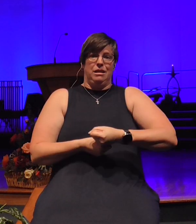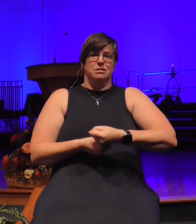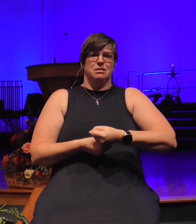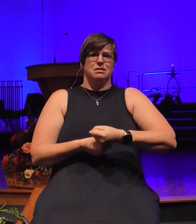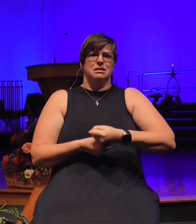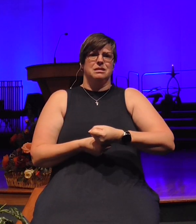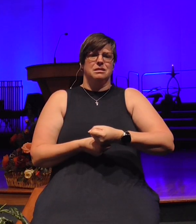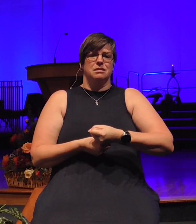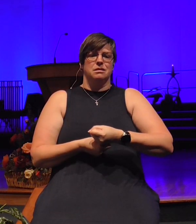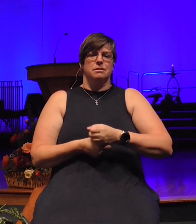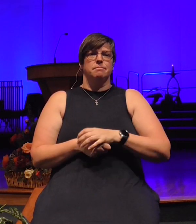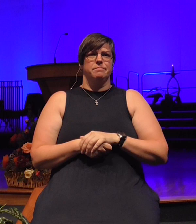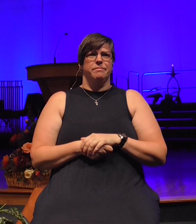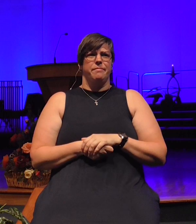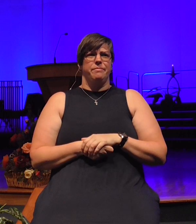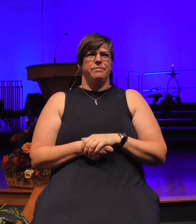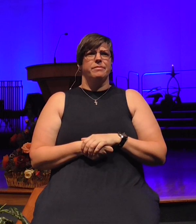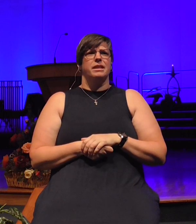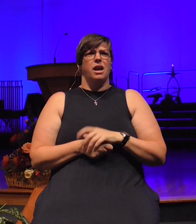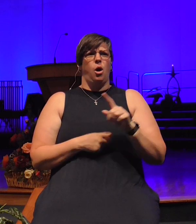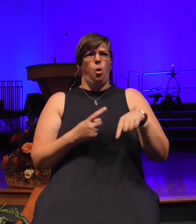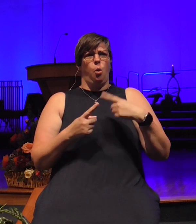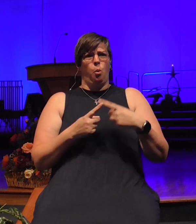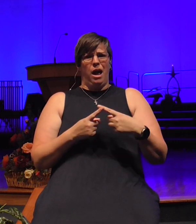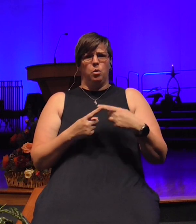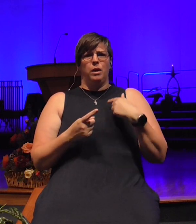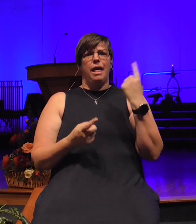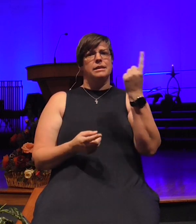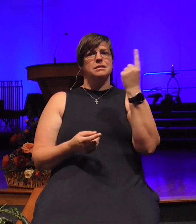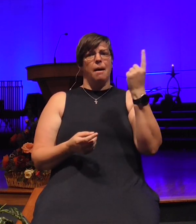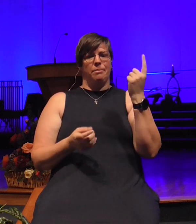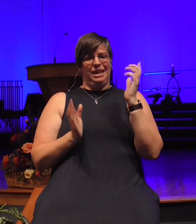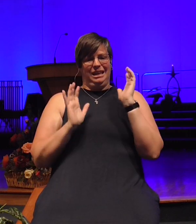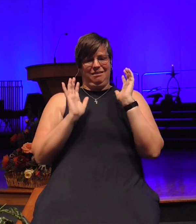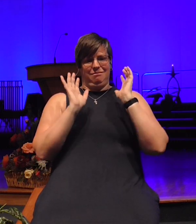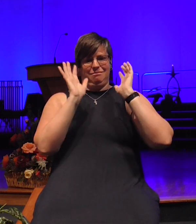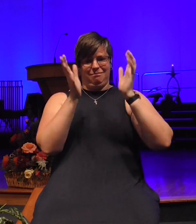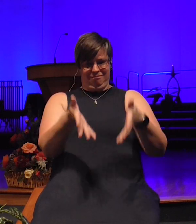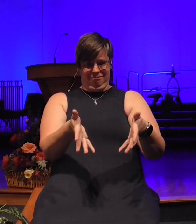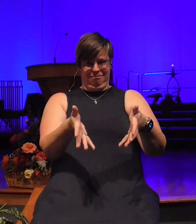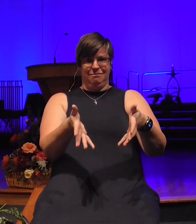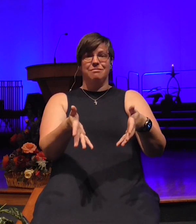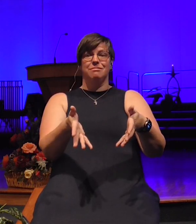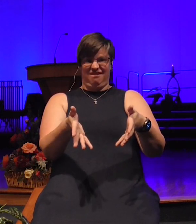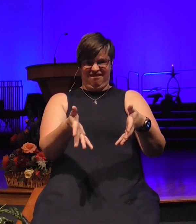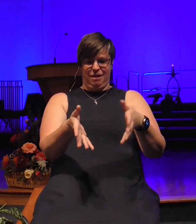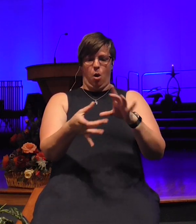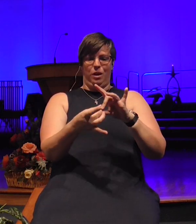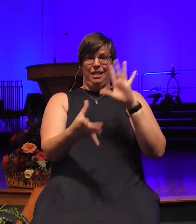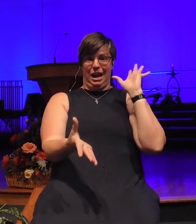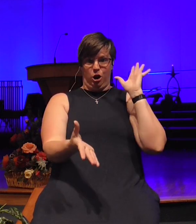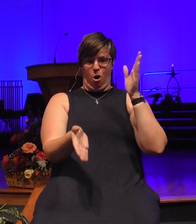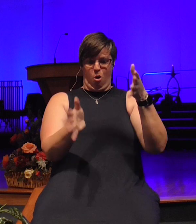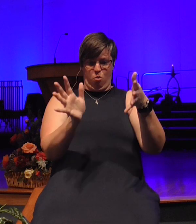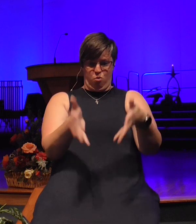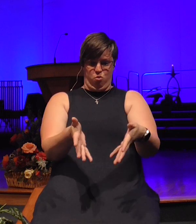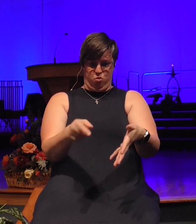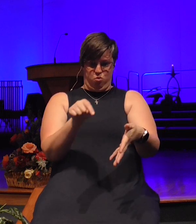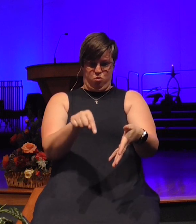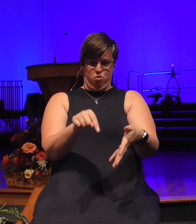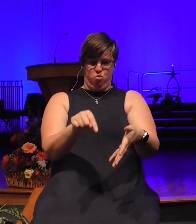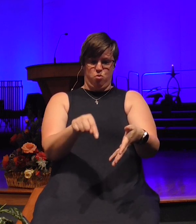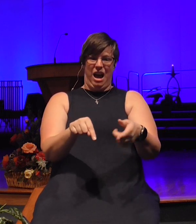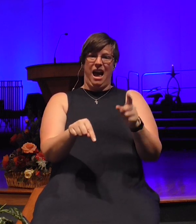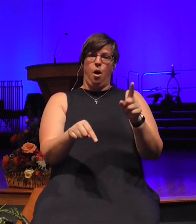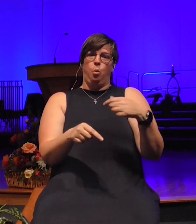trust in what it is. And when we let something be, we actually realize that it's sometimes ourselves that's keeping